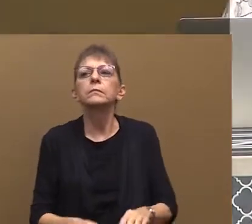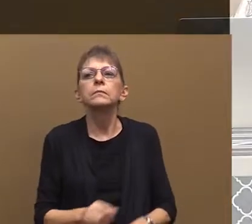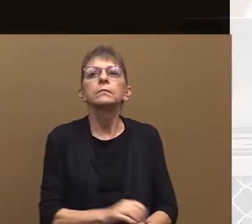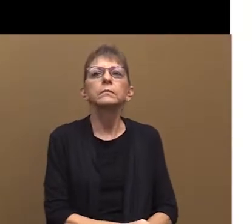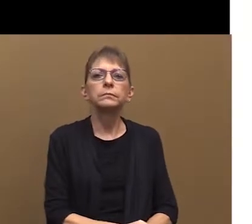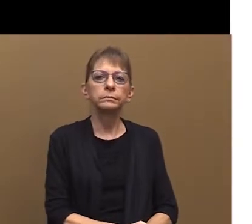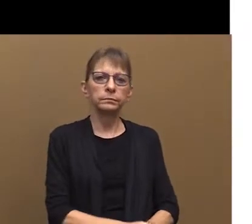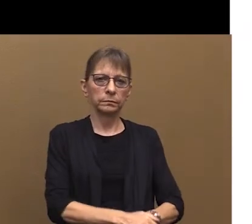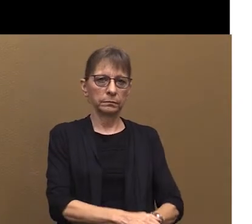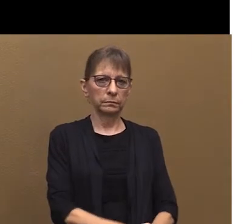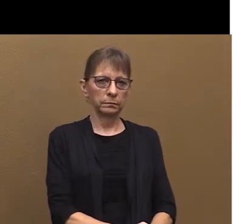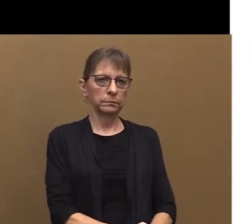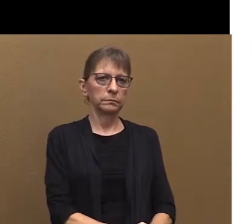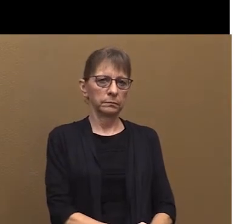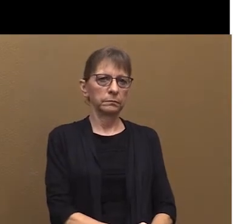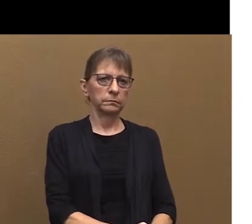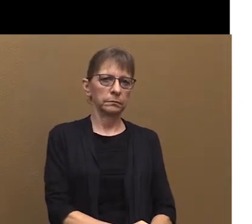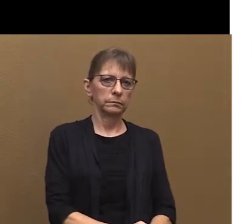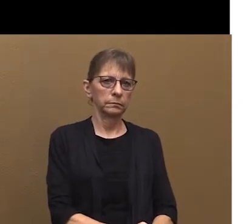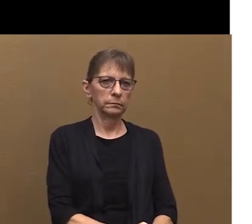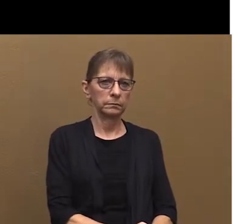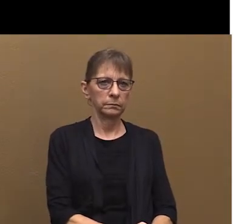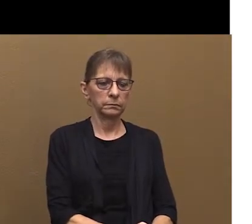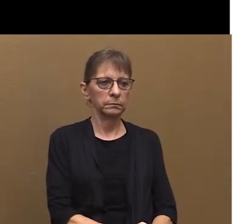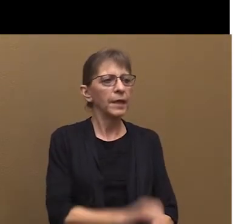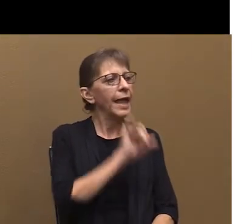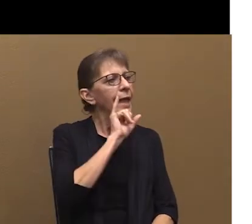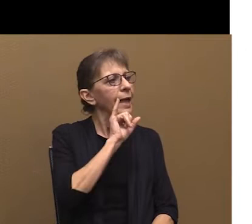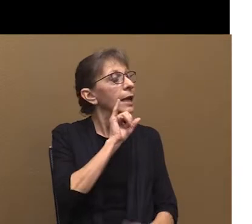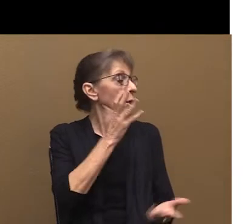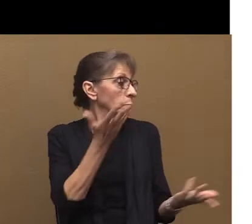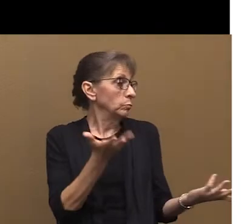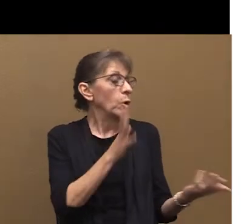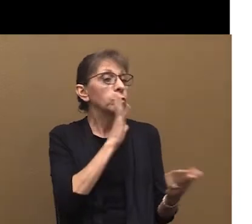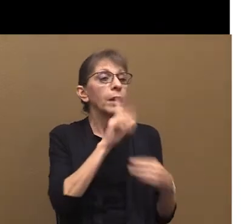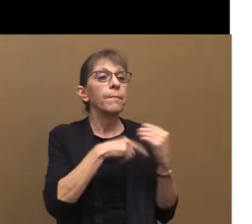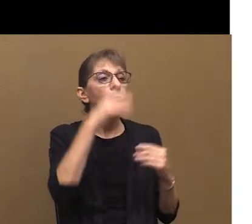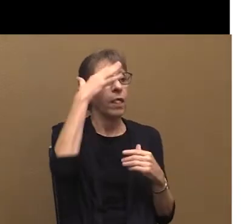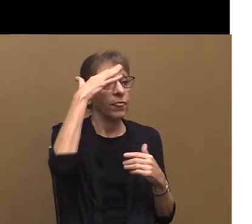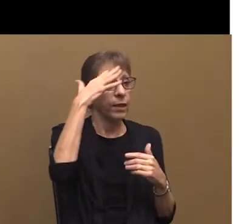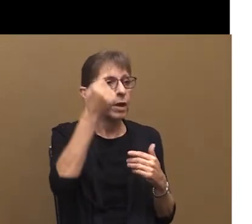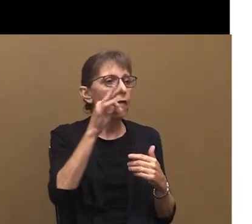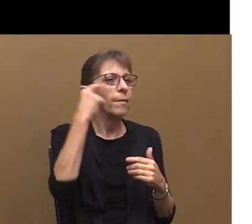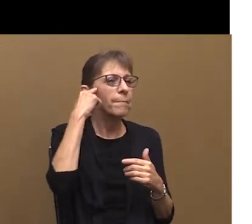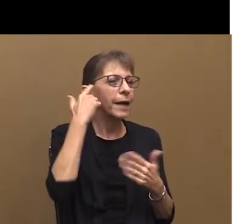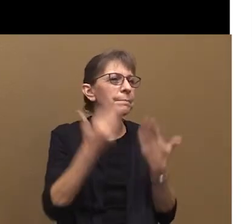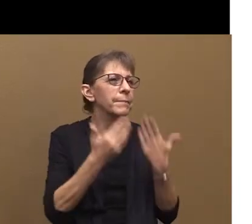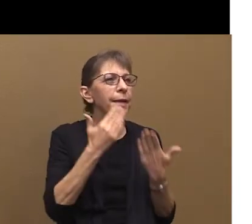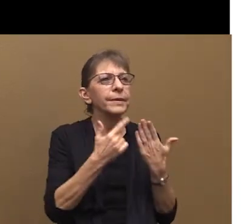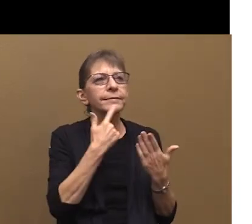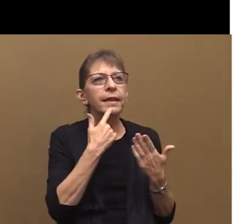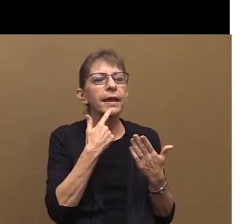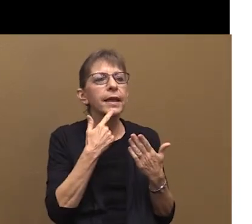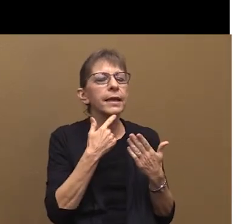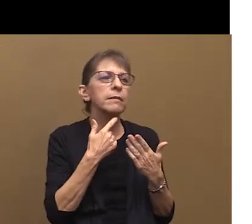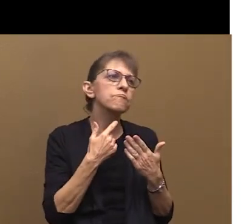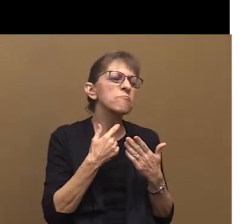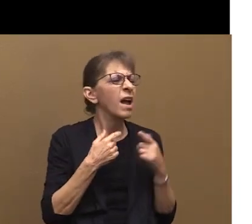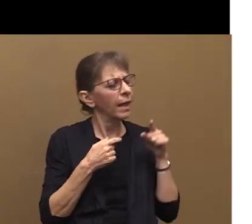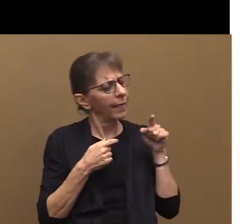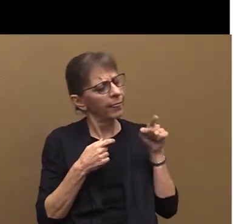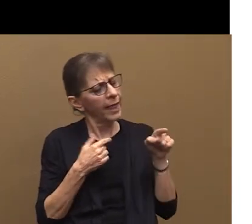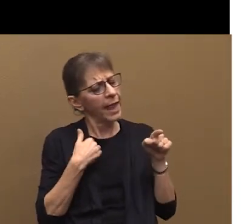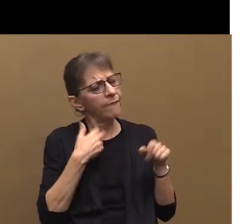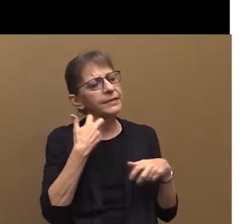So if we're looking at theory of mind, we might say that they have